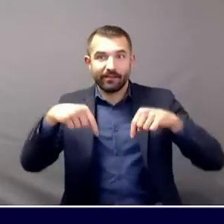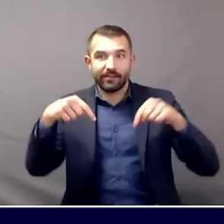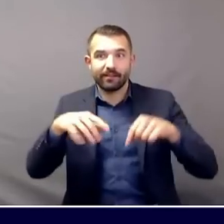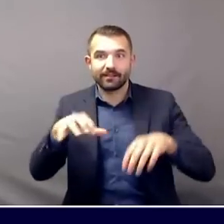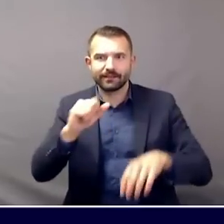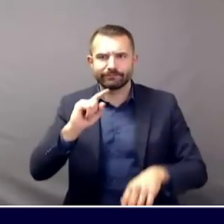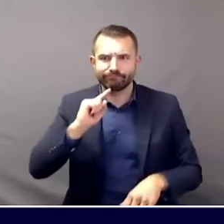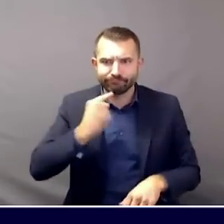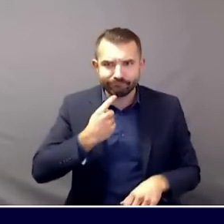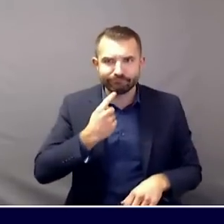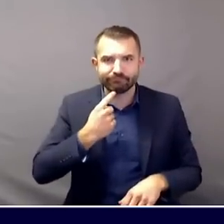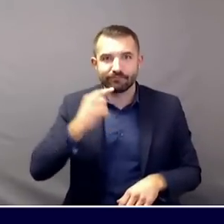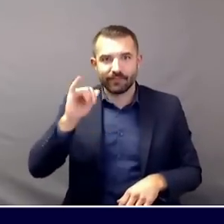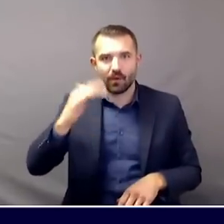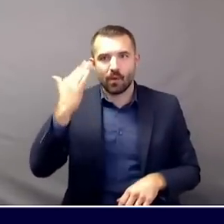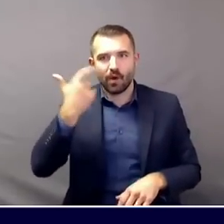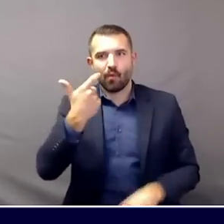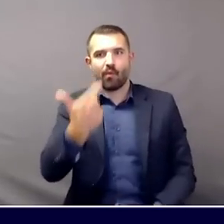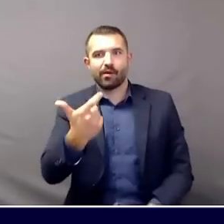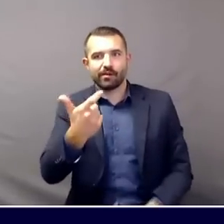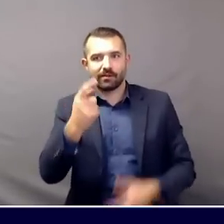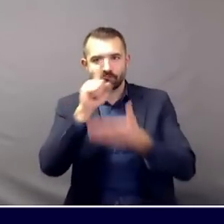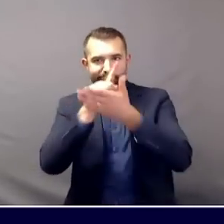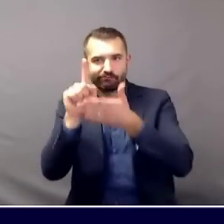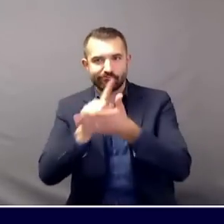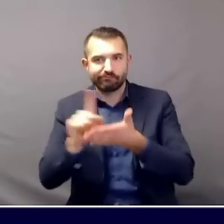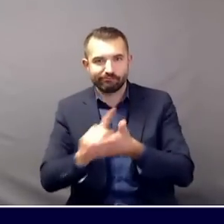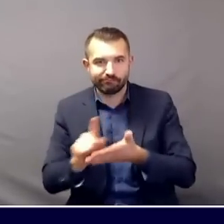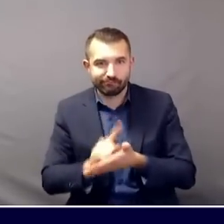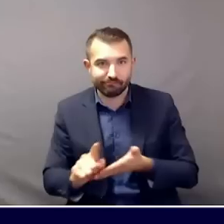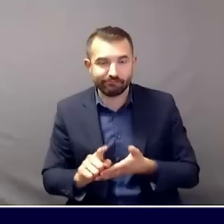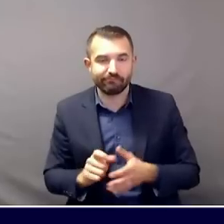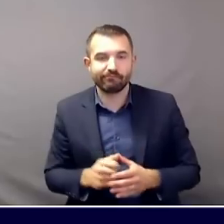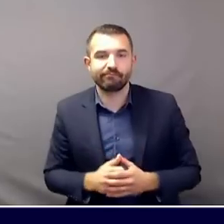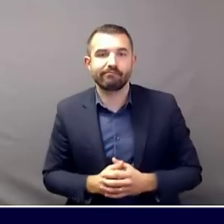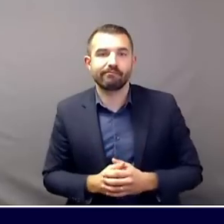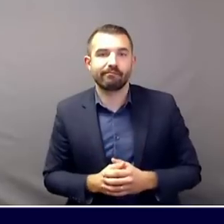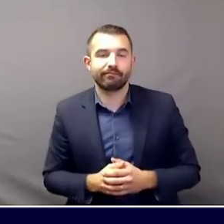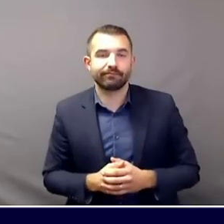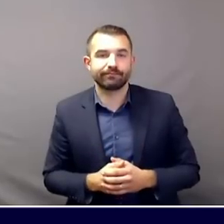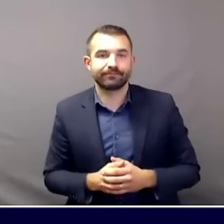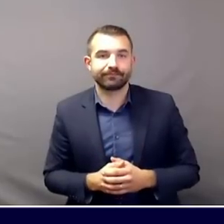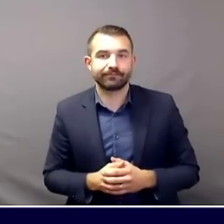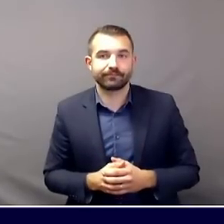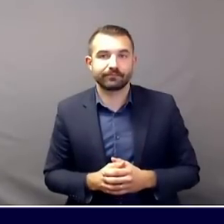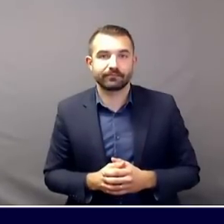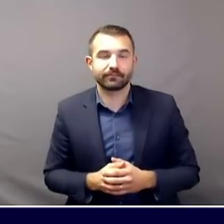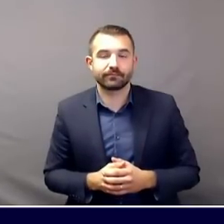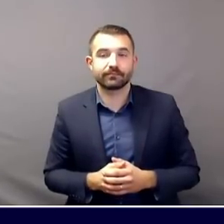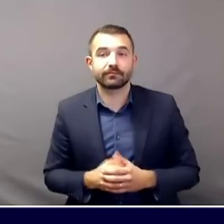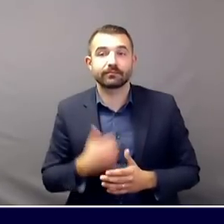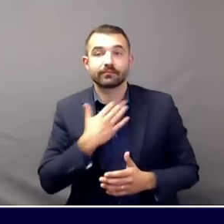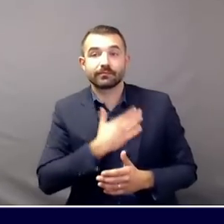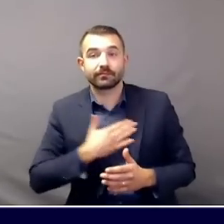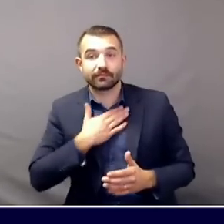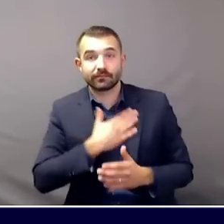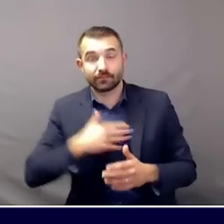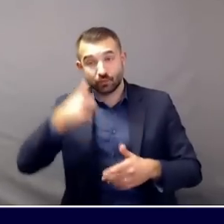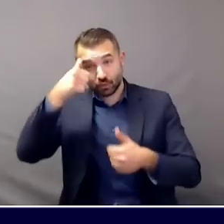you're listening to the news briefings. And I want you to keep remembering, I'd ask you to keep remembering the